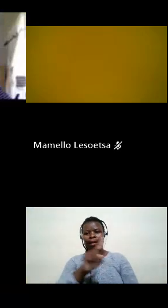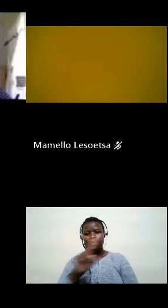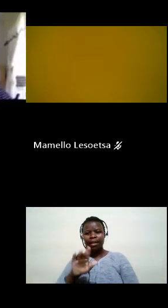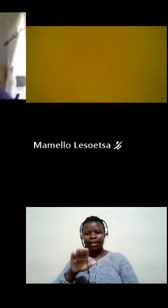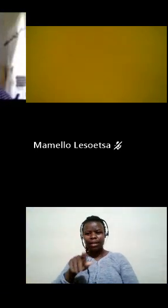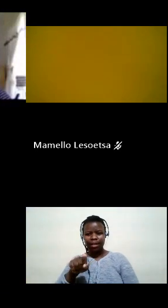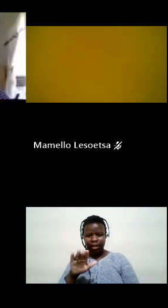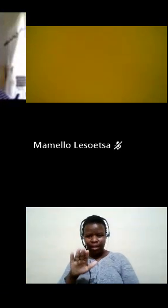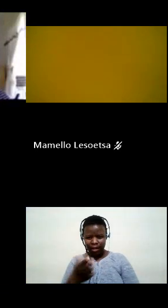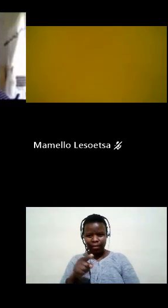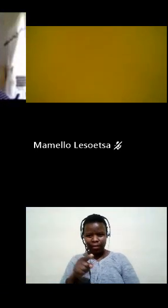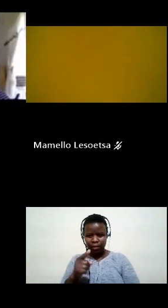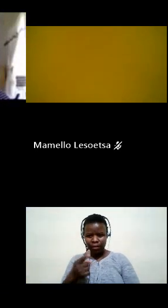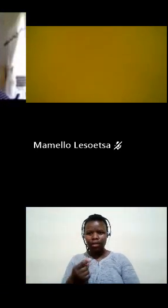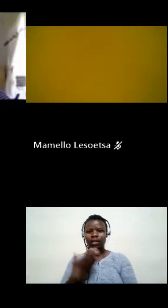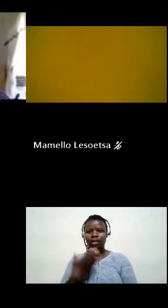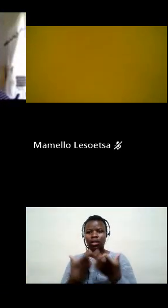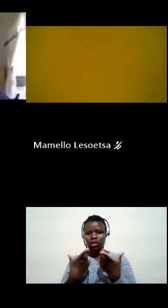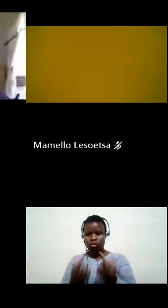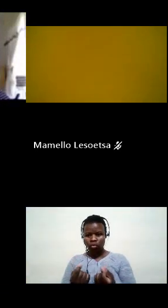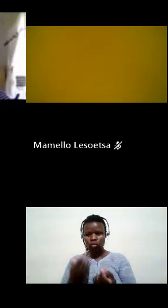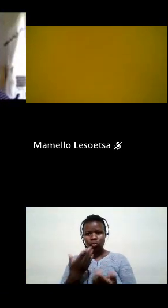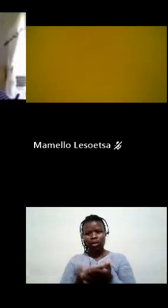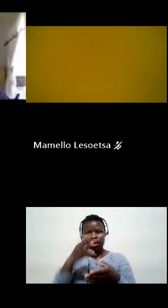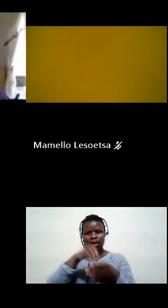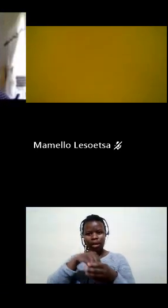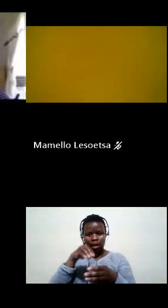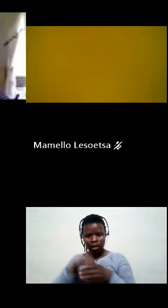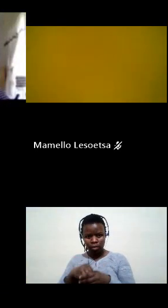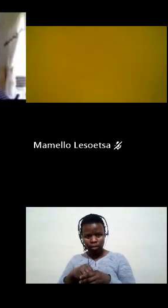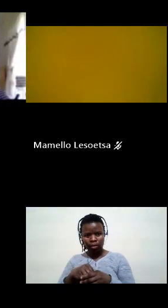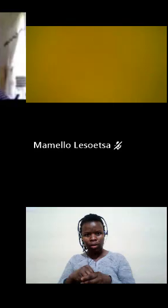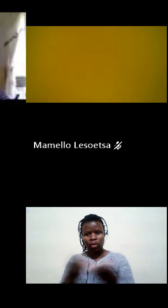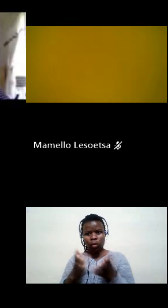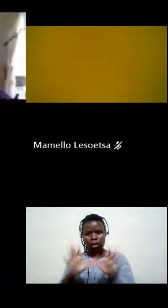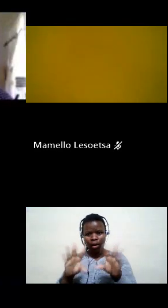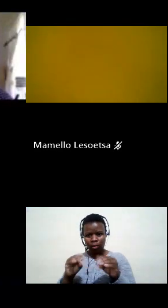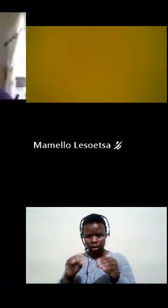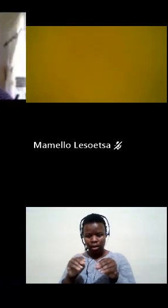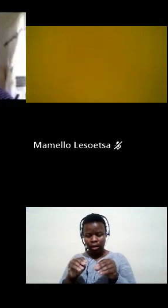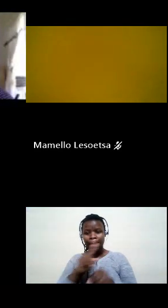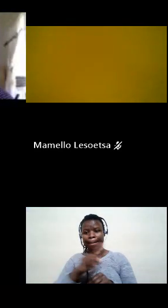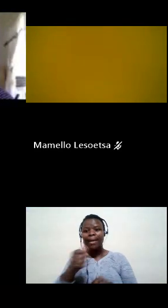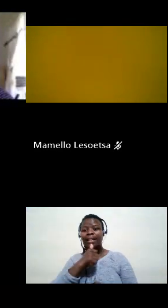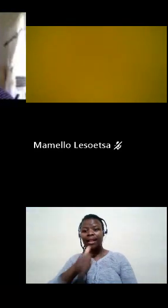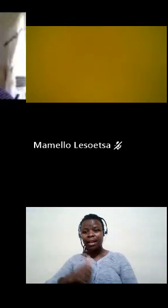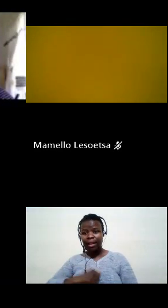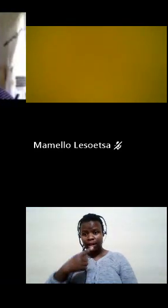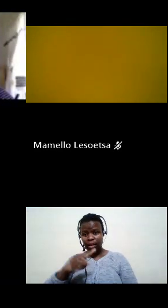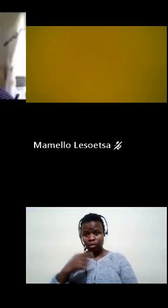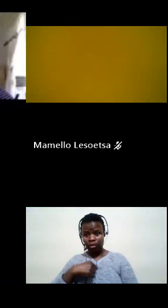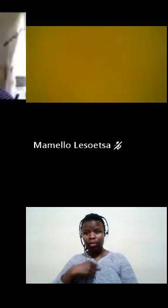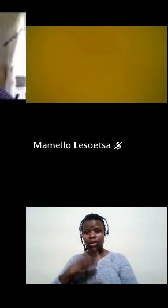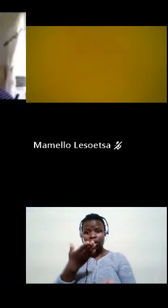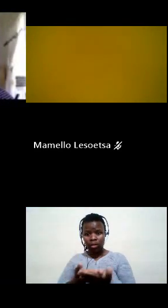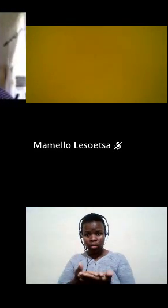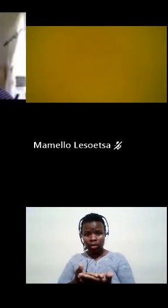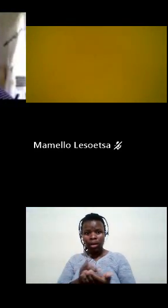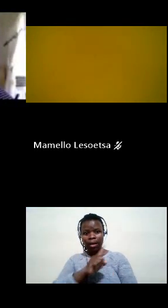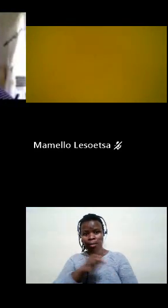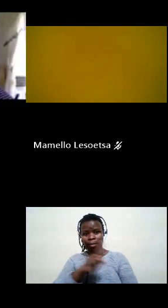accommodate yourself and to be in that space. And luckily for me, I was able to, but we need to create an environment